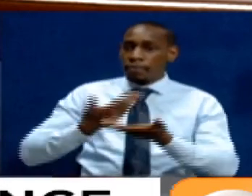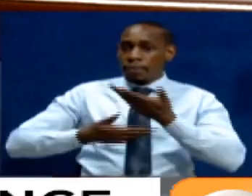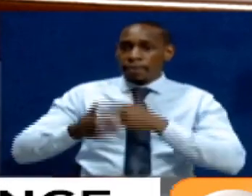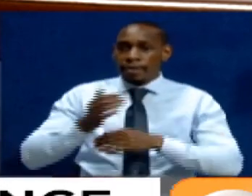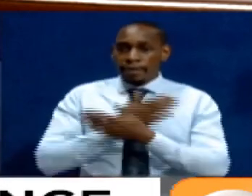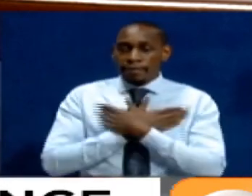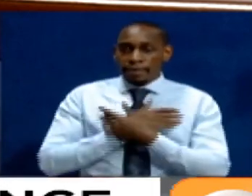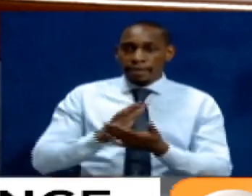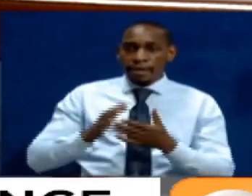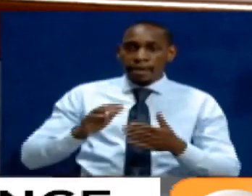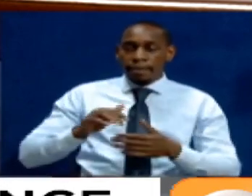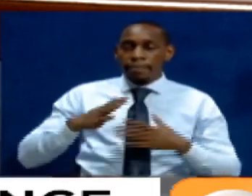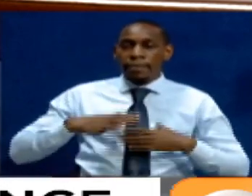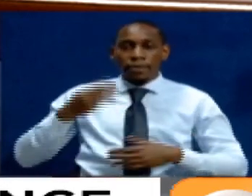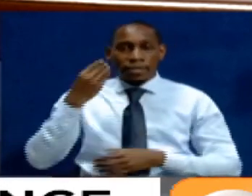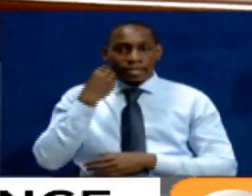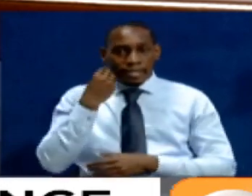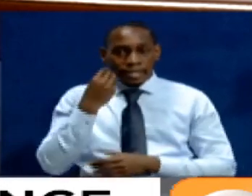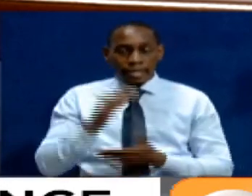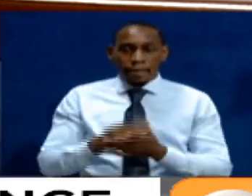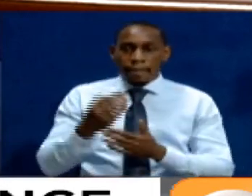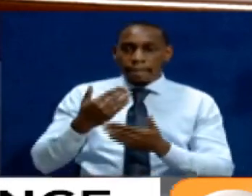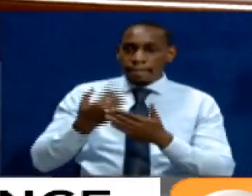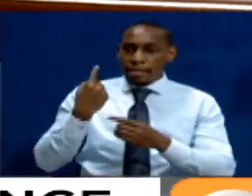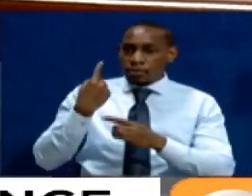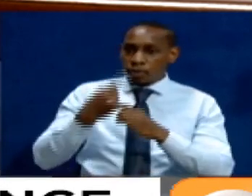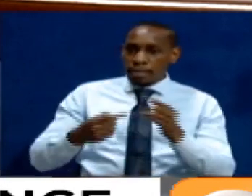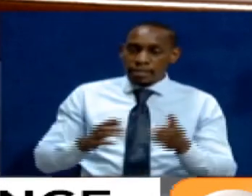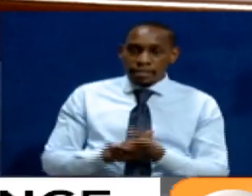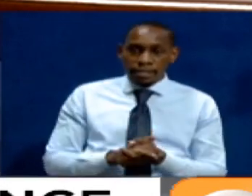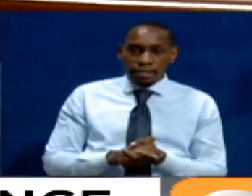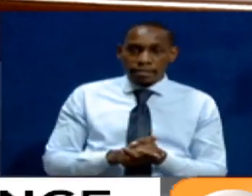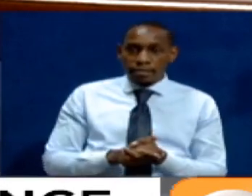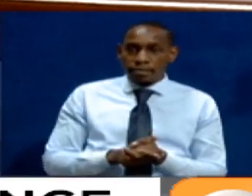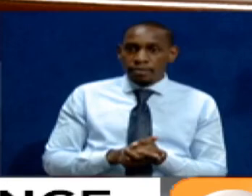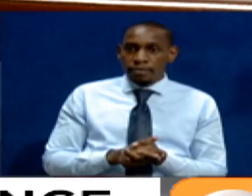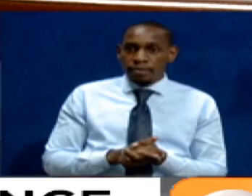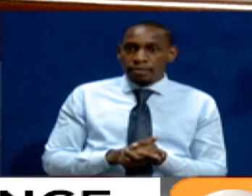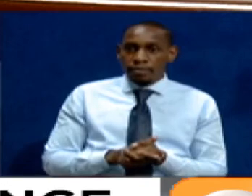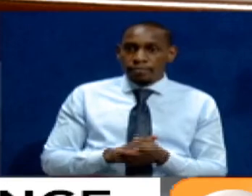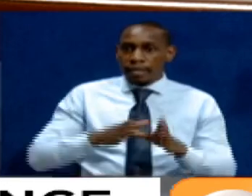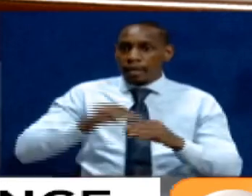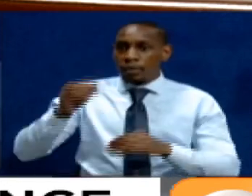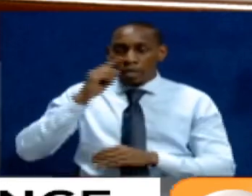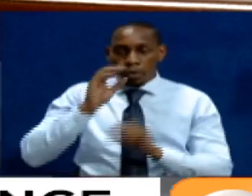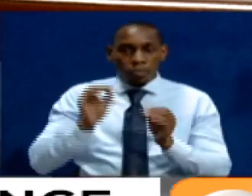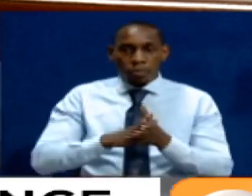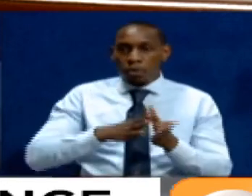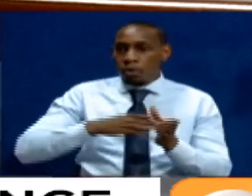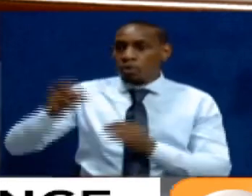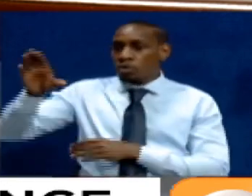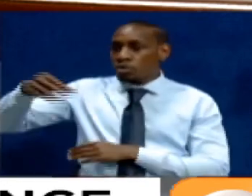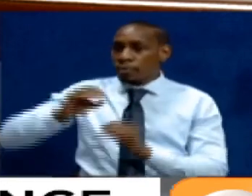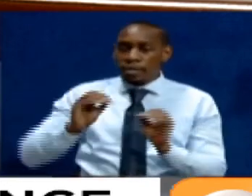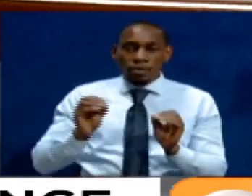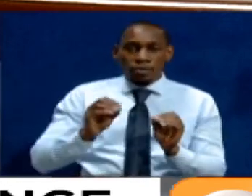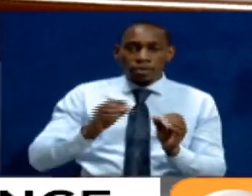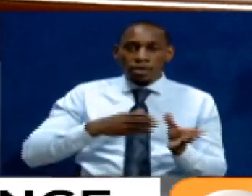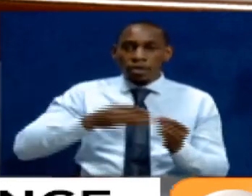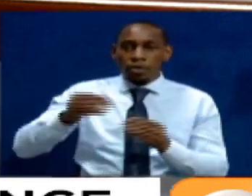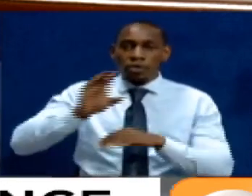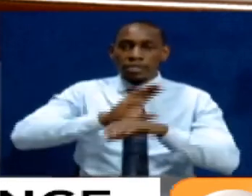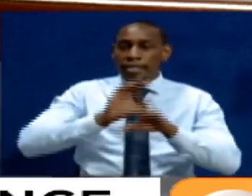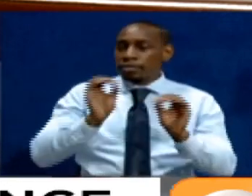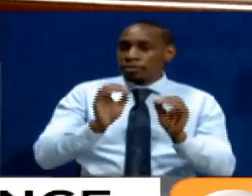We have people with comorbidities. For the last 1 year, religiously, they don't leave their homes. They don't go shopping. They don't go to places